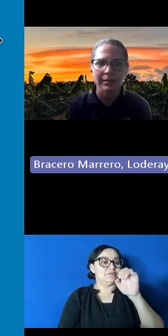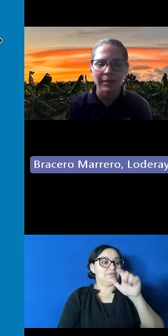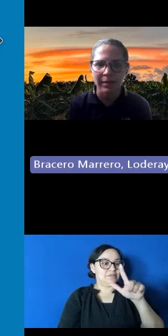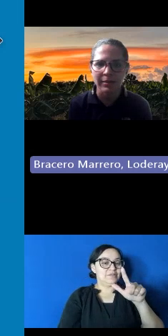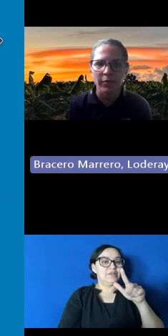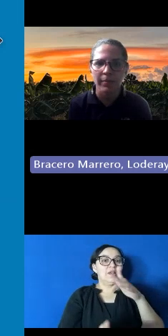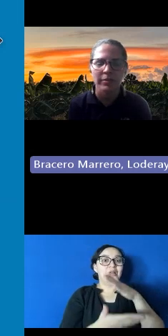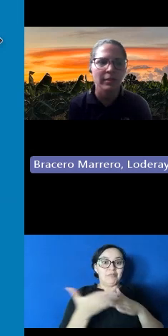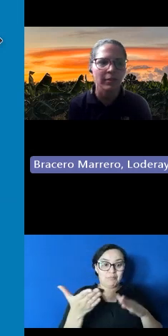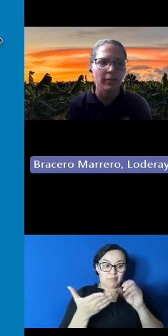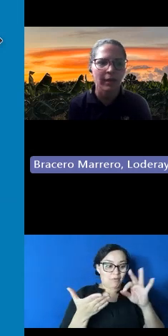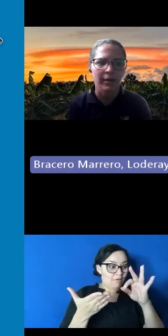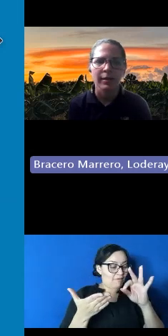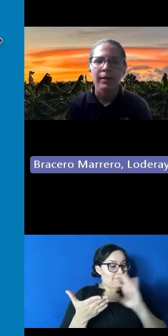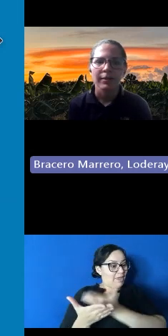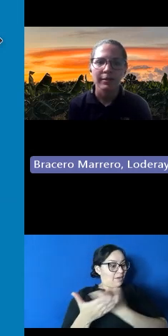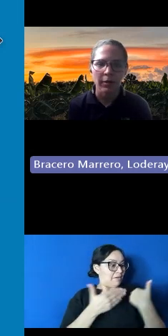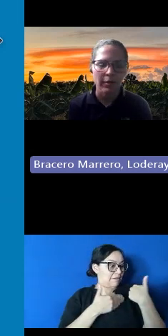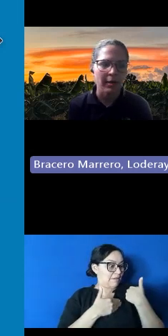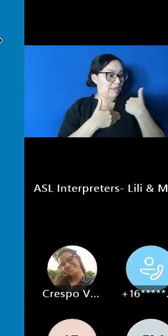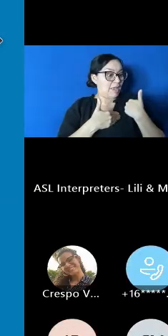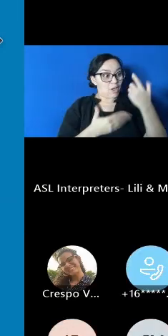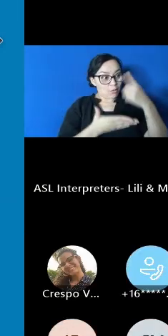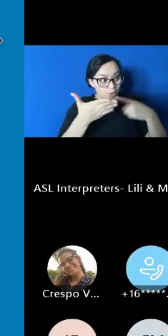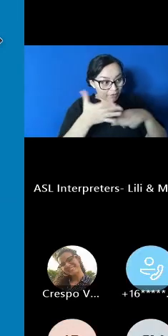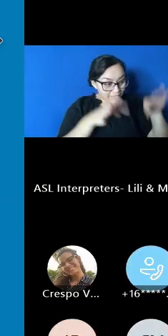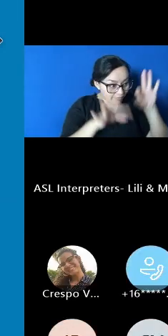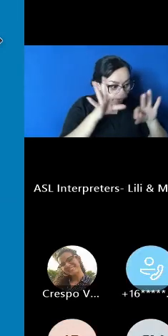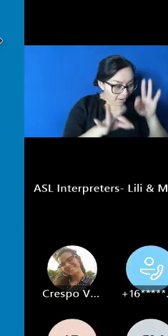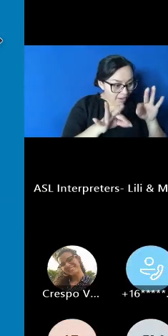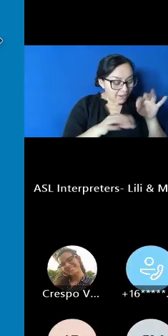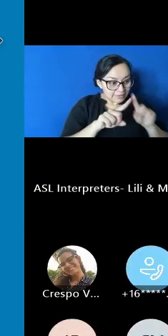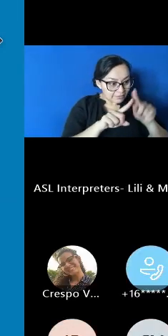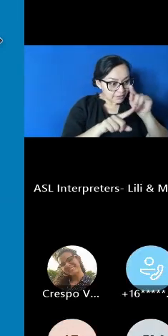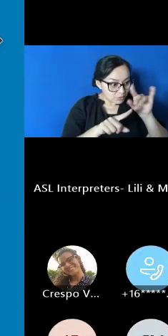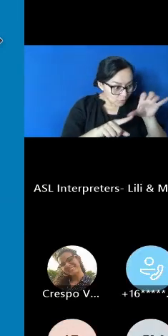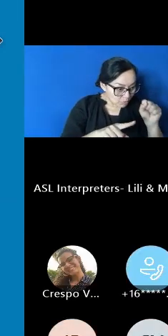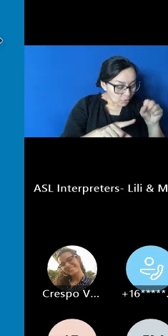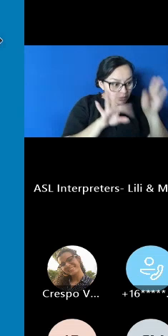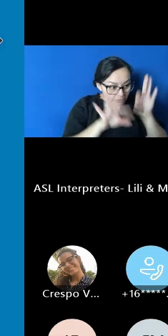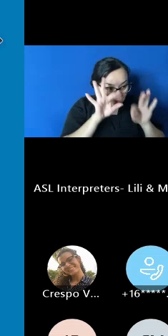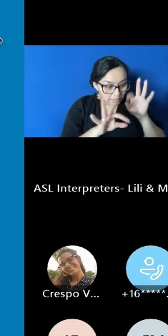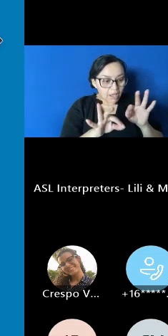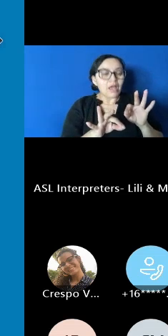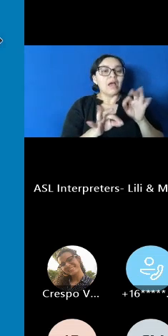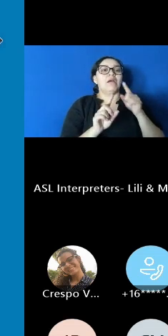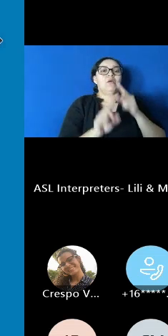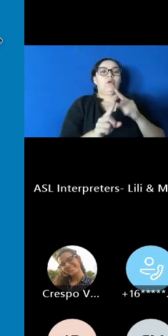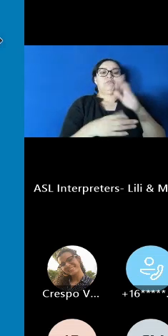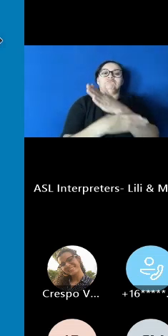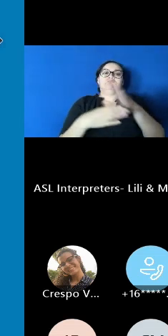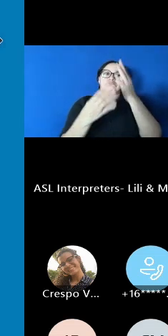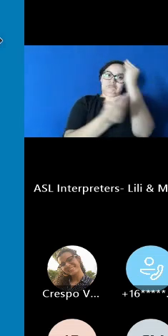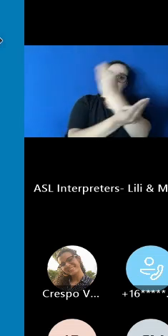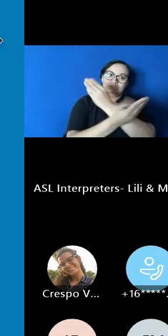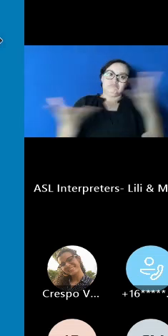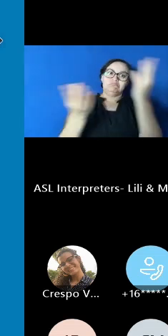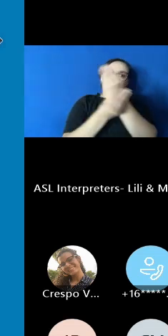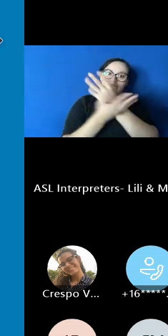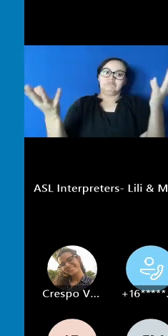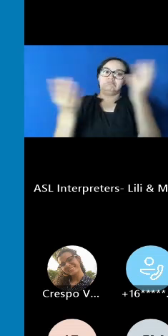is to speak sintetizar esa about información científica, desarrollar herramientas scientific y divulgar esa información científica information and con synthesizing, diferentes métodos.